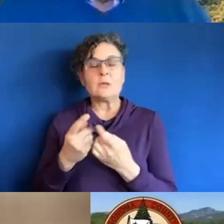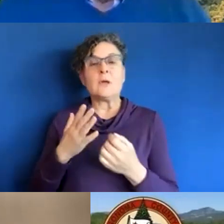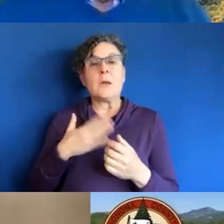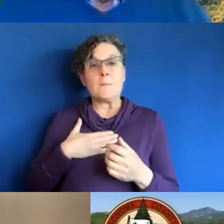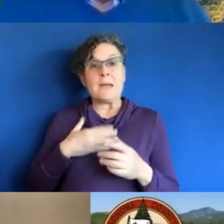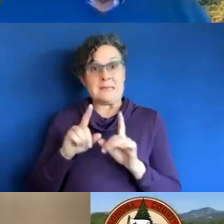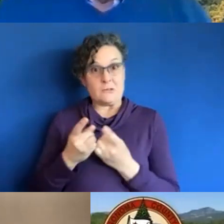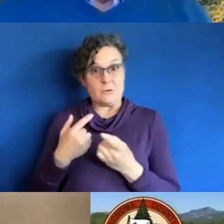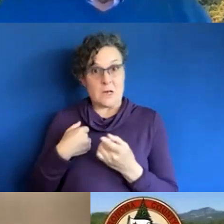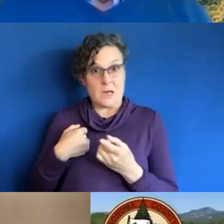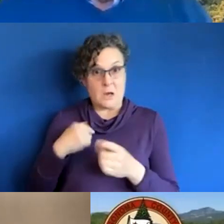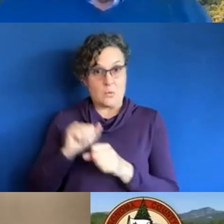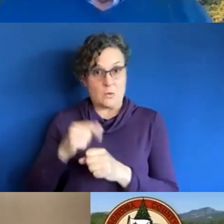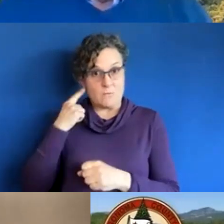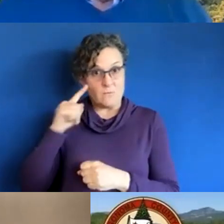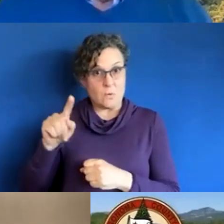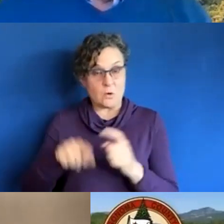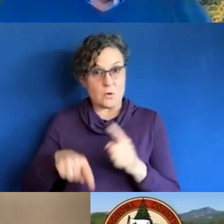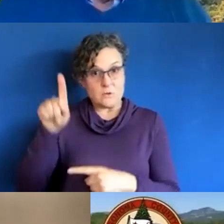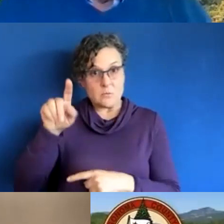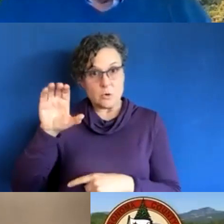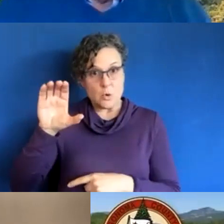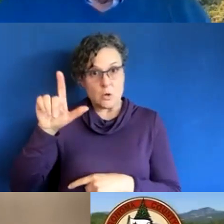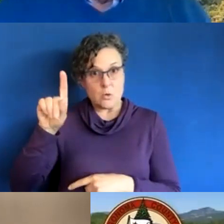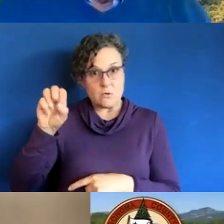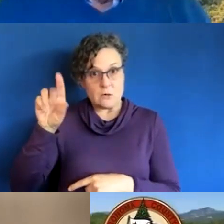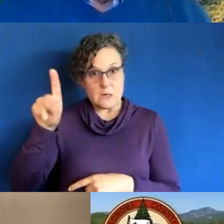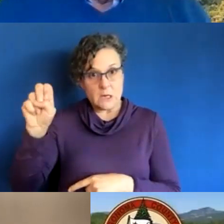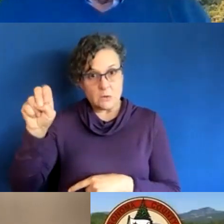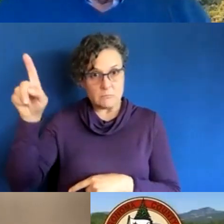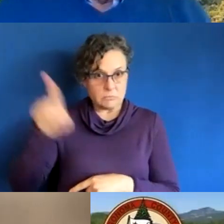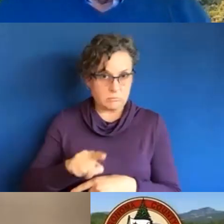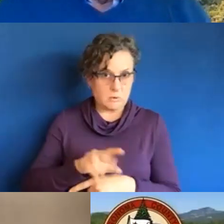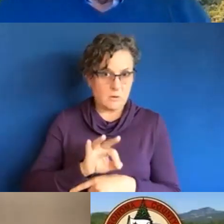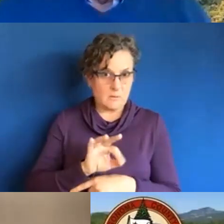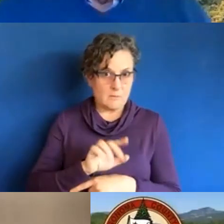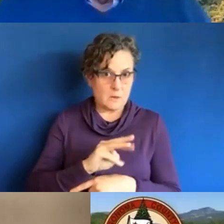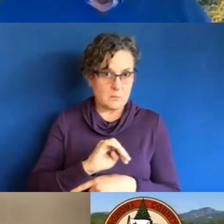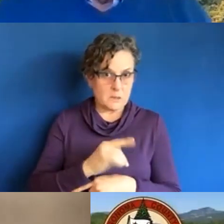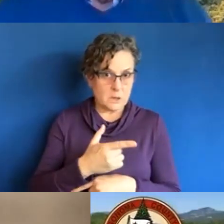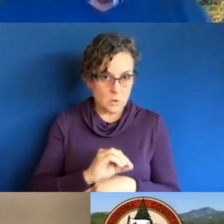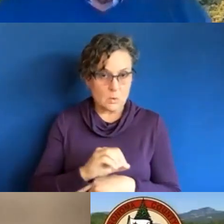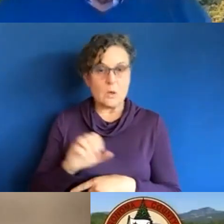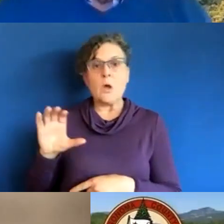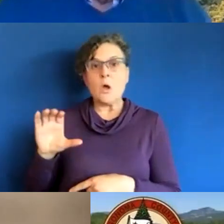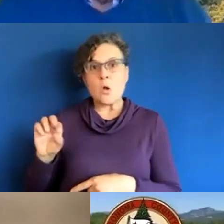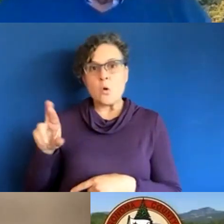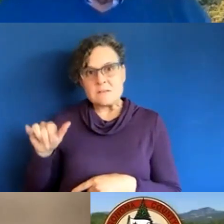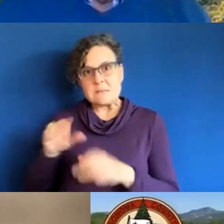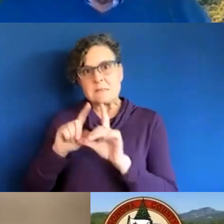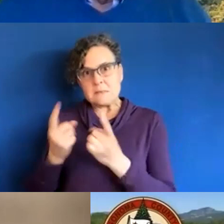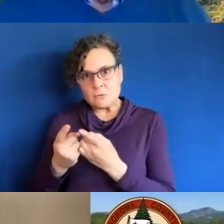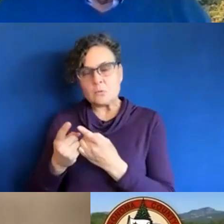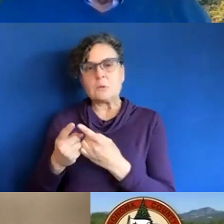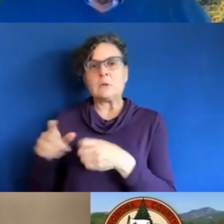all the way down past the Flamingo. And then Supervisor Corsi, obviously your district covers Fairgrounds area, and I would assume you'll have